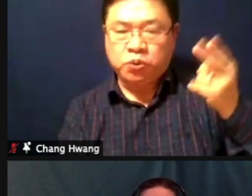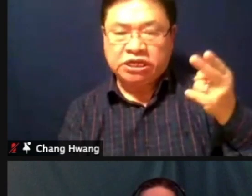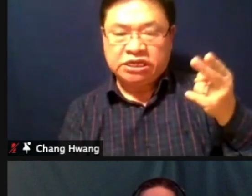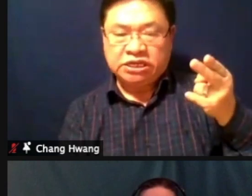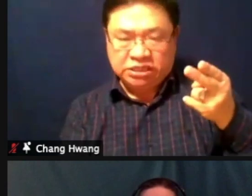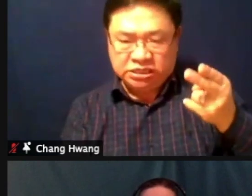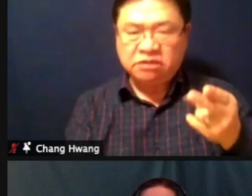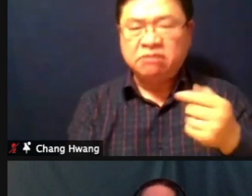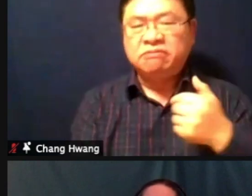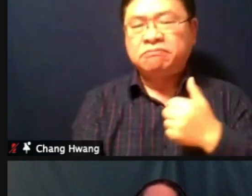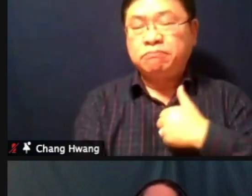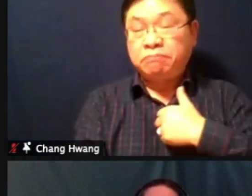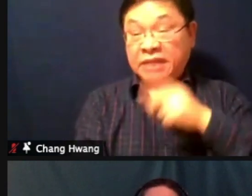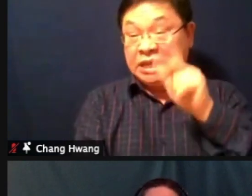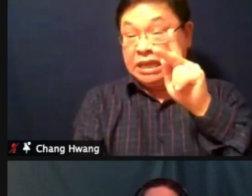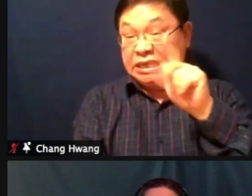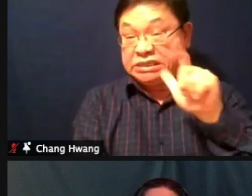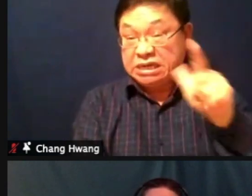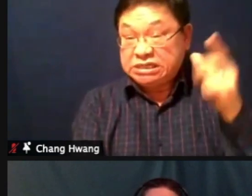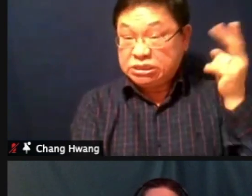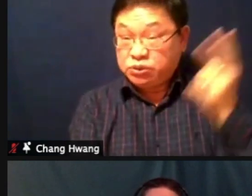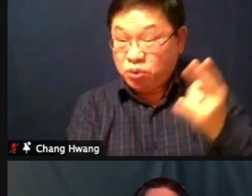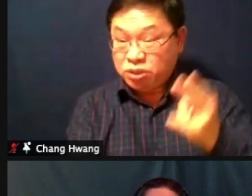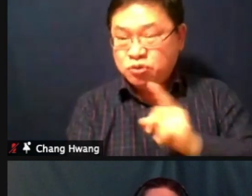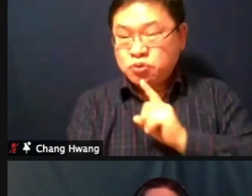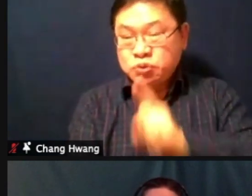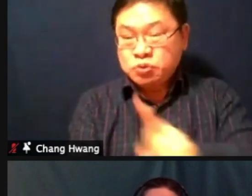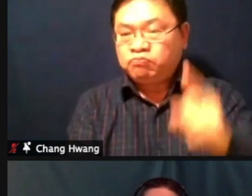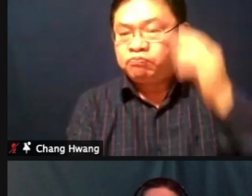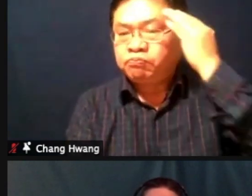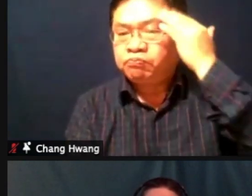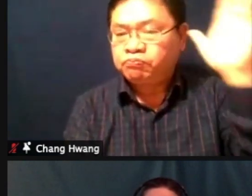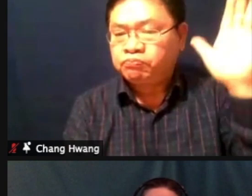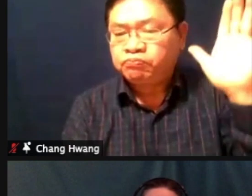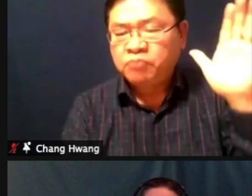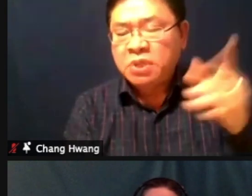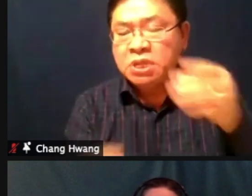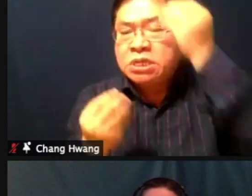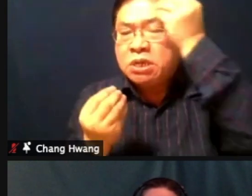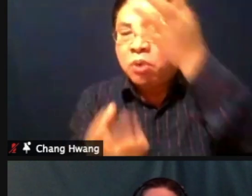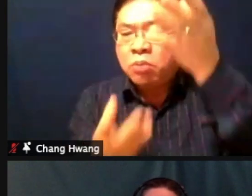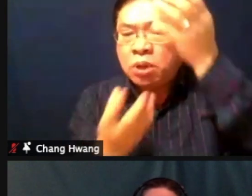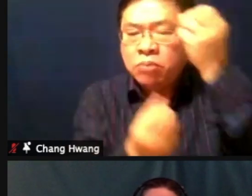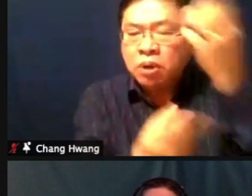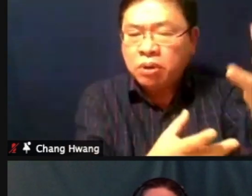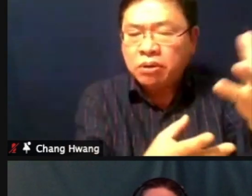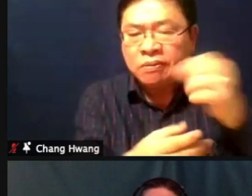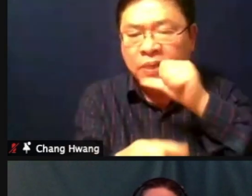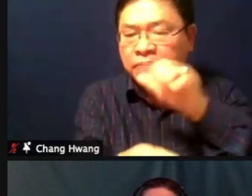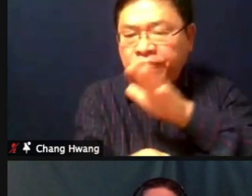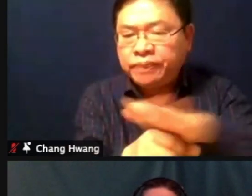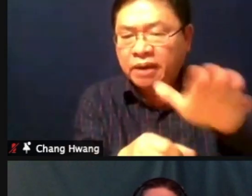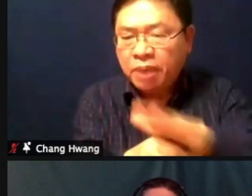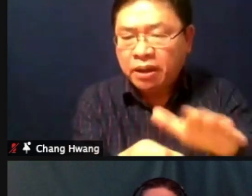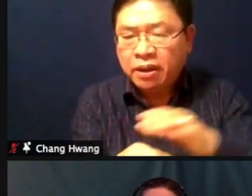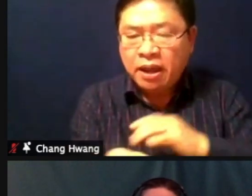So now I'd like to get into a little bit more of the history of Korean Sign Language. Now I'd like to preface this by saying that a